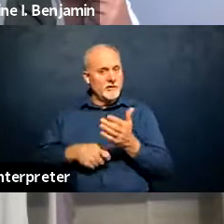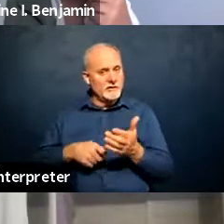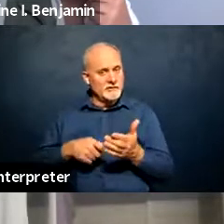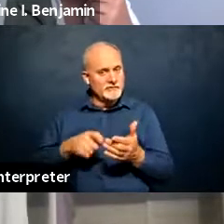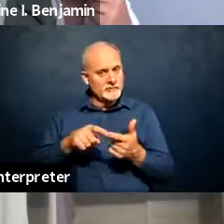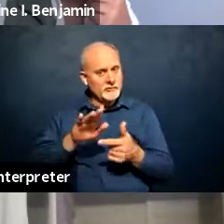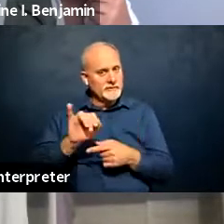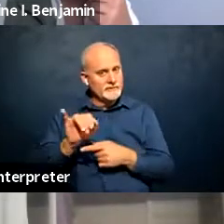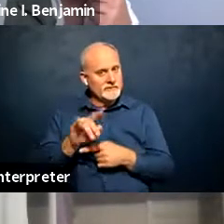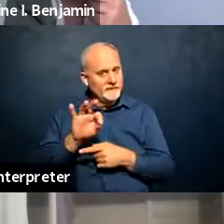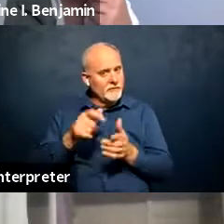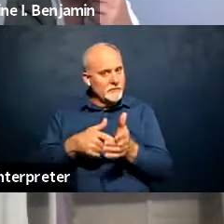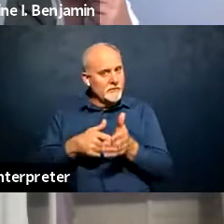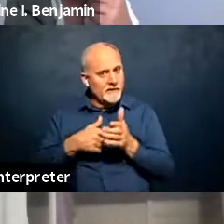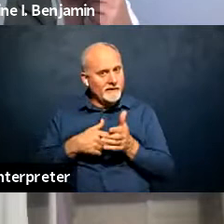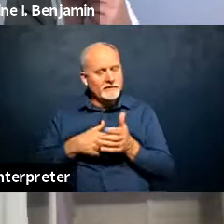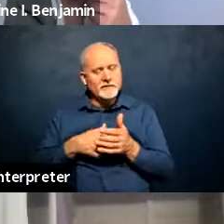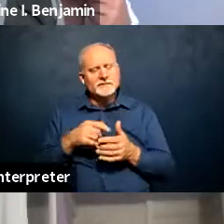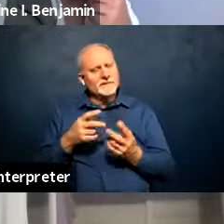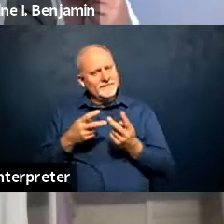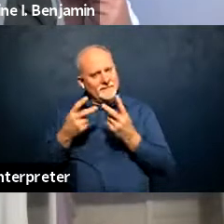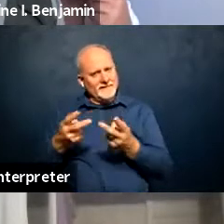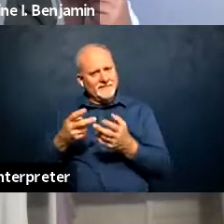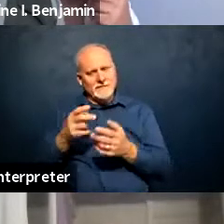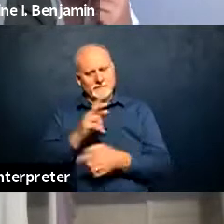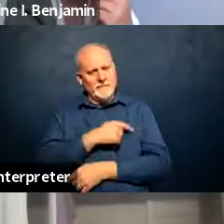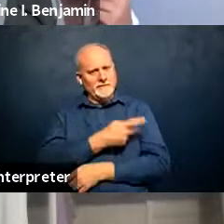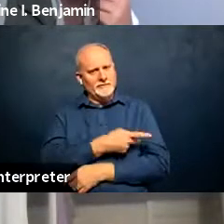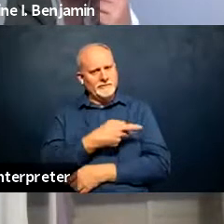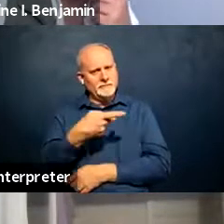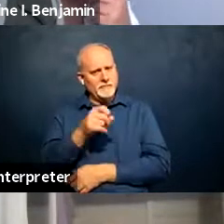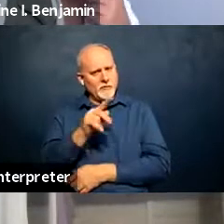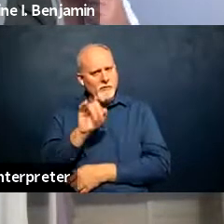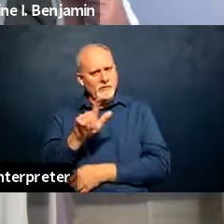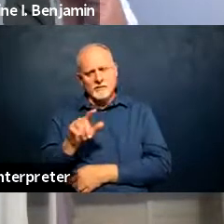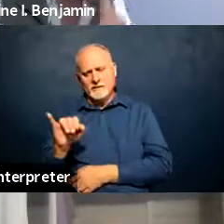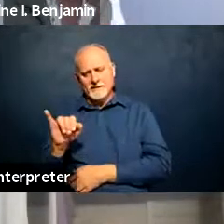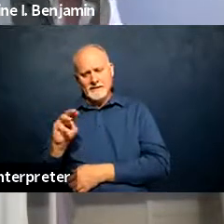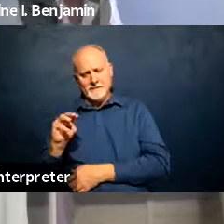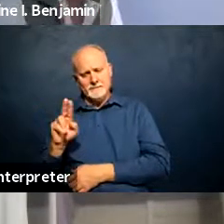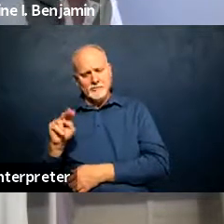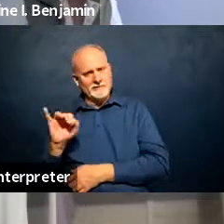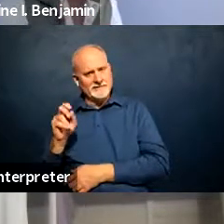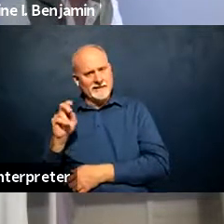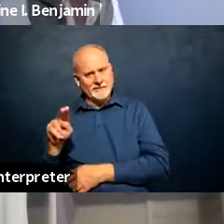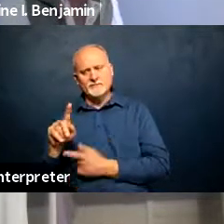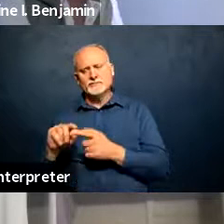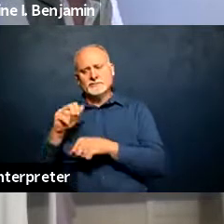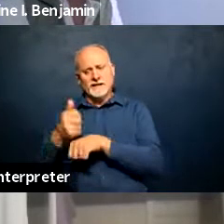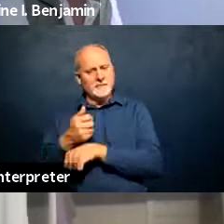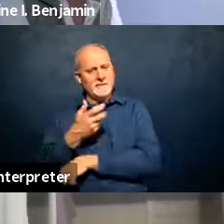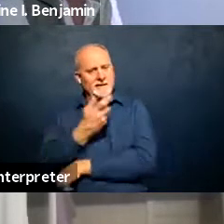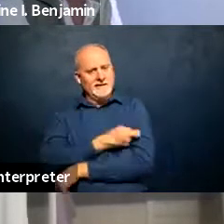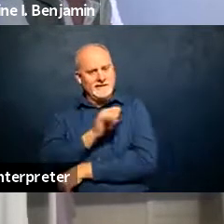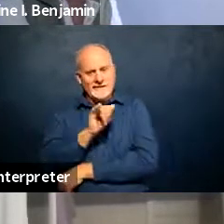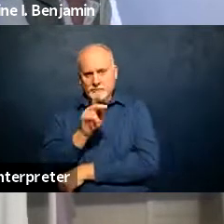insurance. So please either visit your patient portal under appointments and immunizations to schedule an immunization visit, or